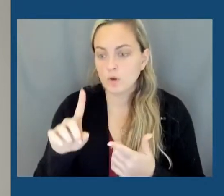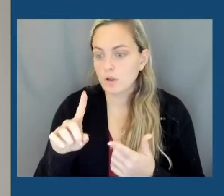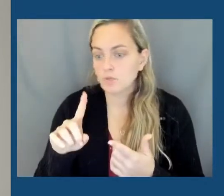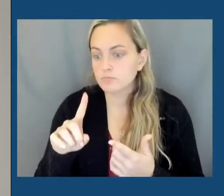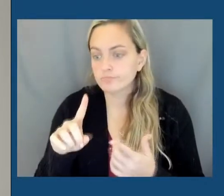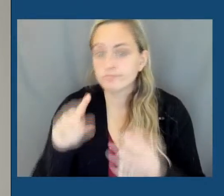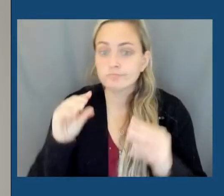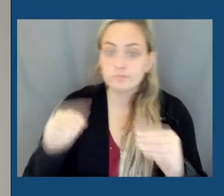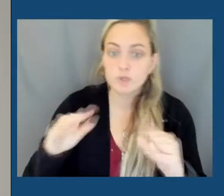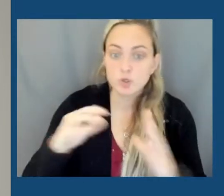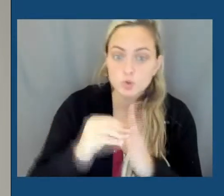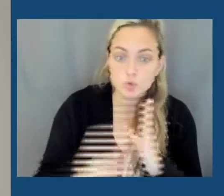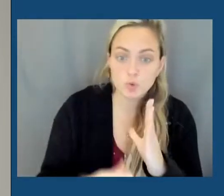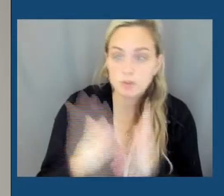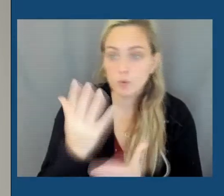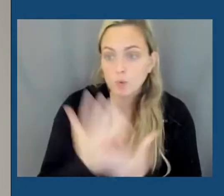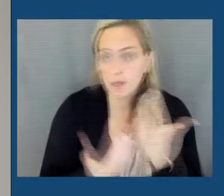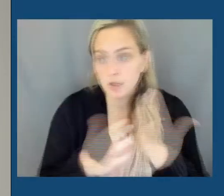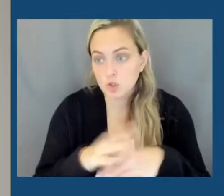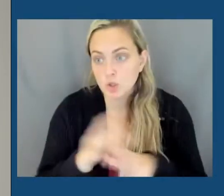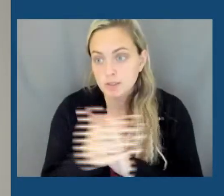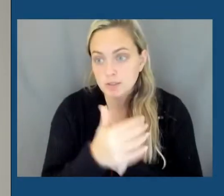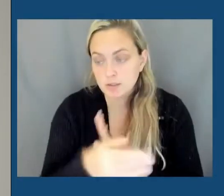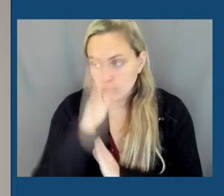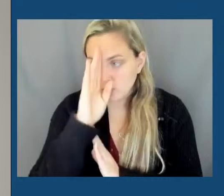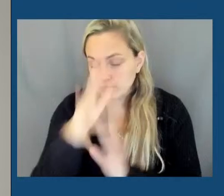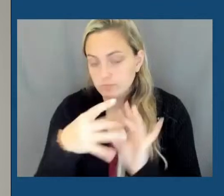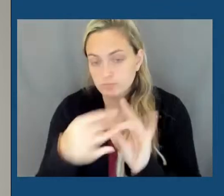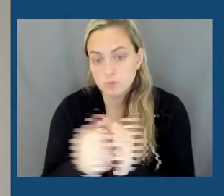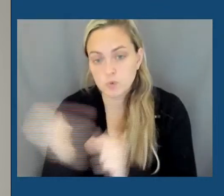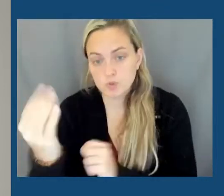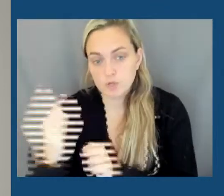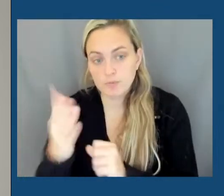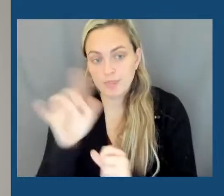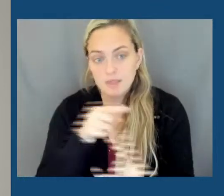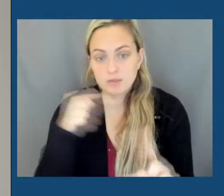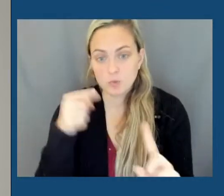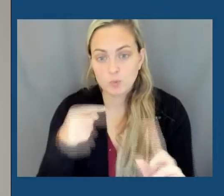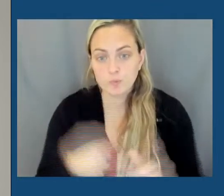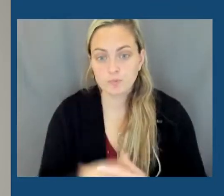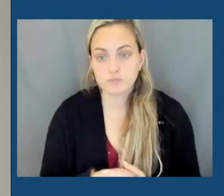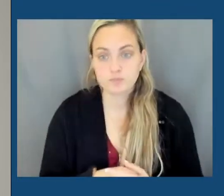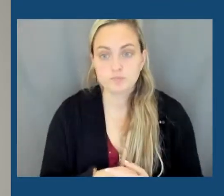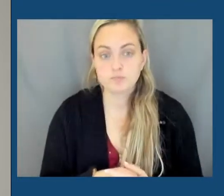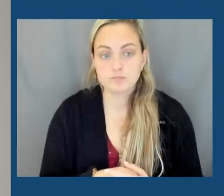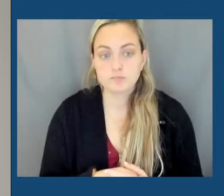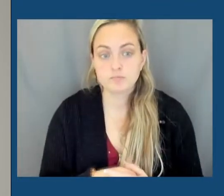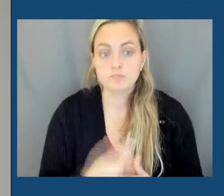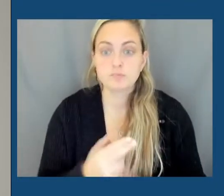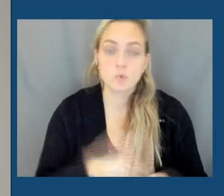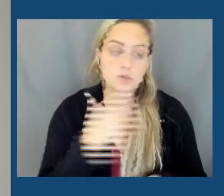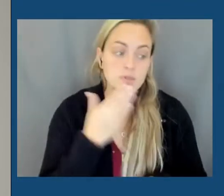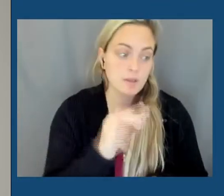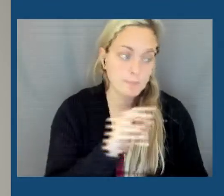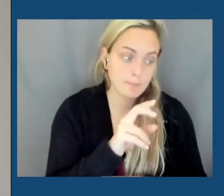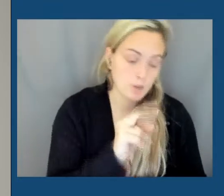learn in a hands-on way the skills that directly lead to a job. That's what this is about. Of course, I want to thank